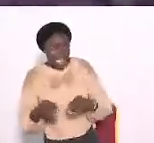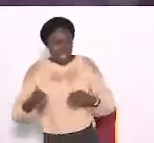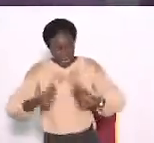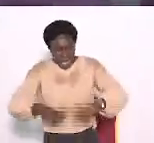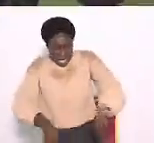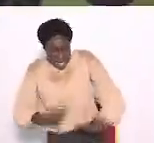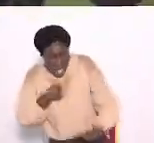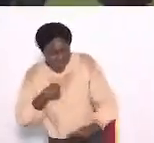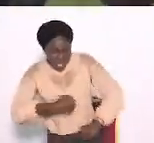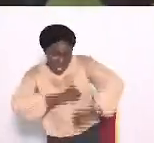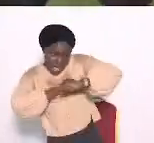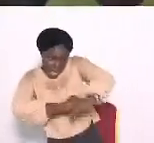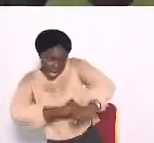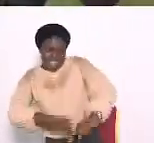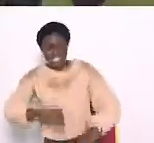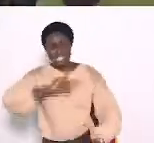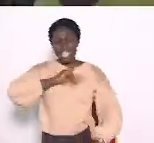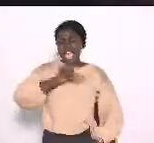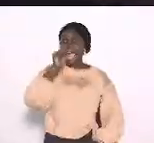of give me